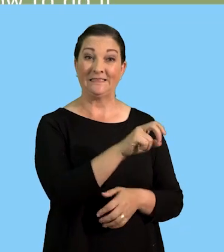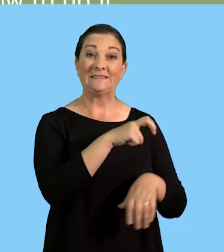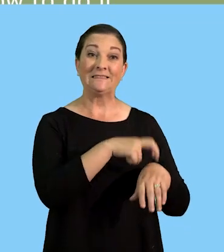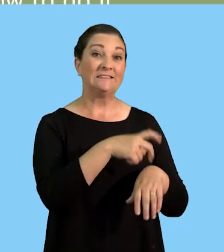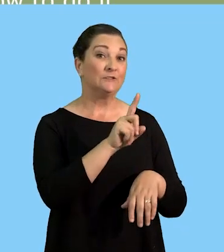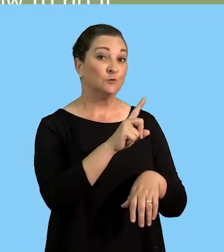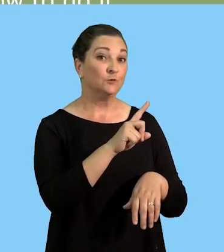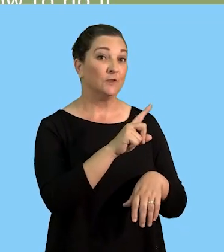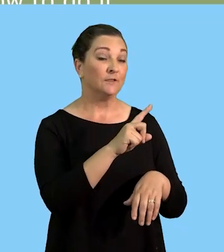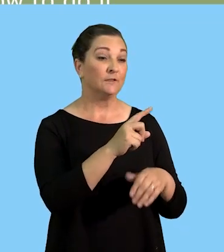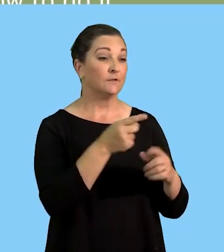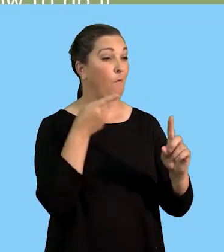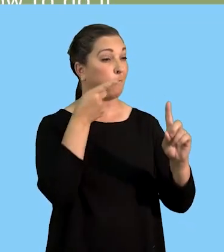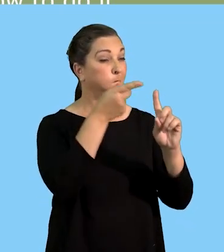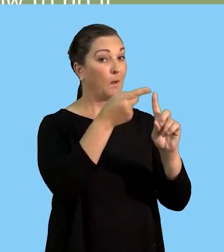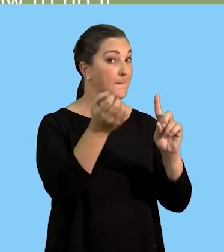set